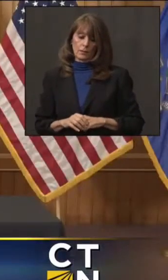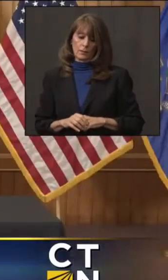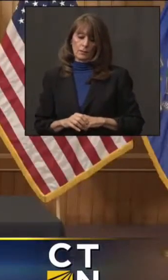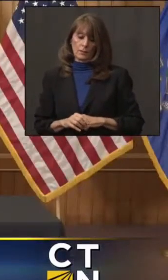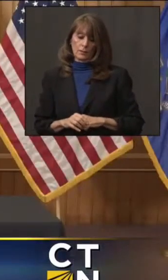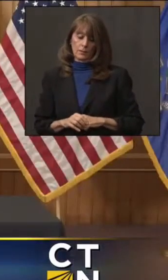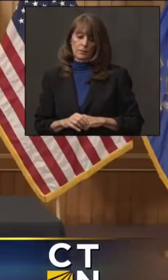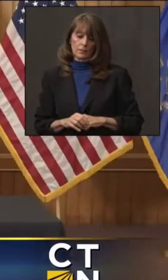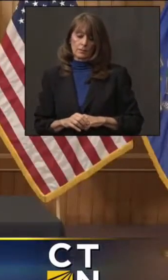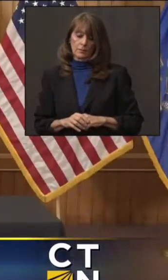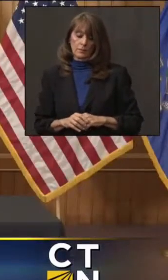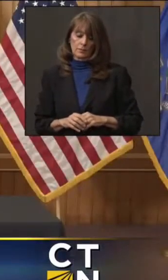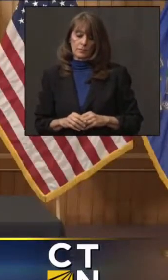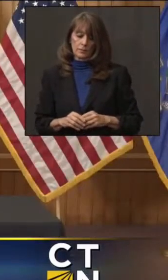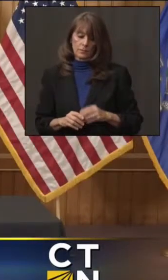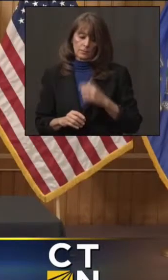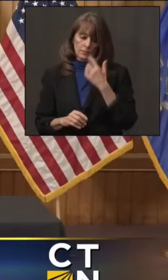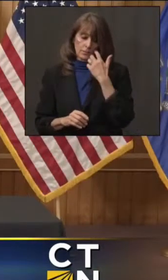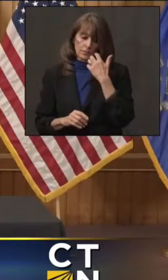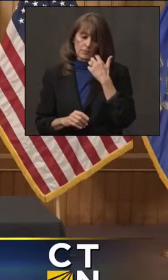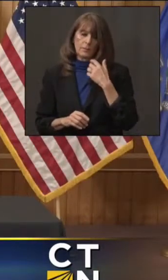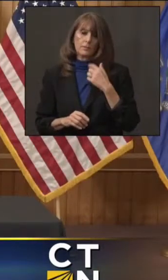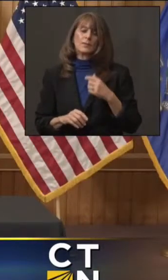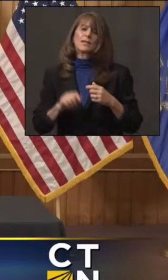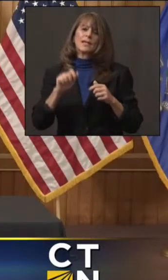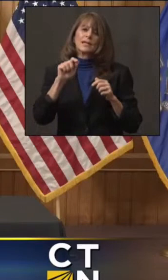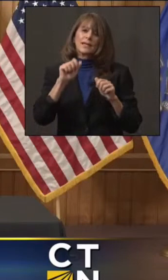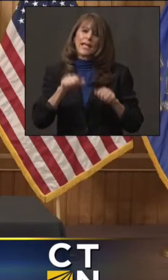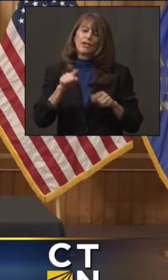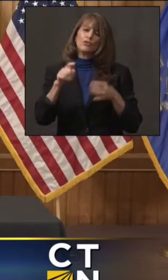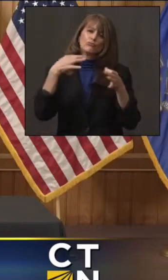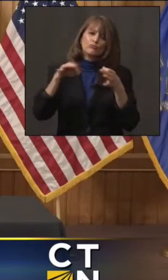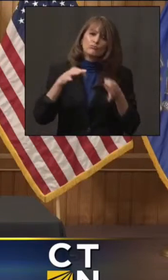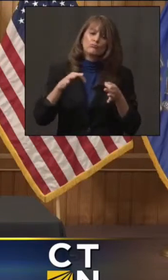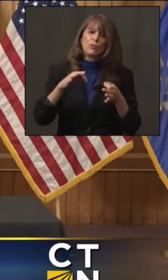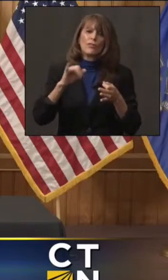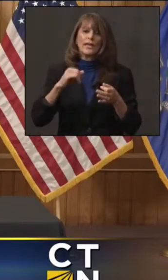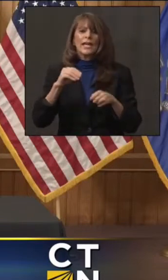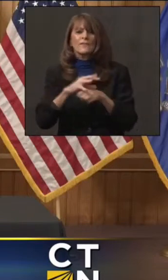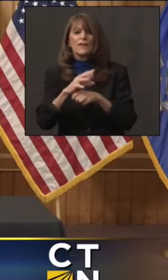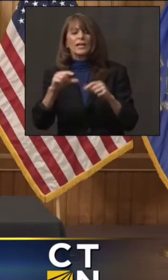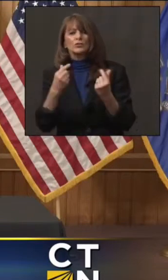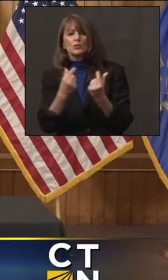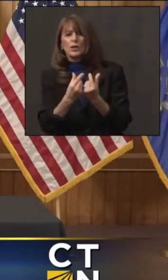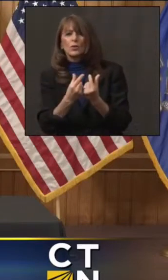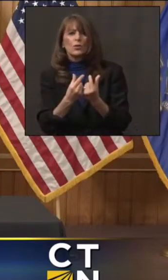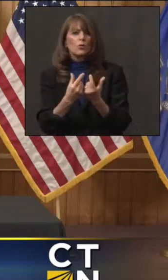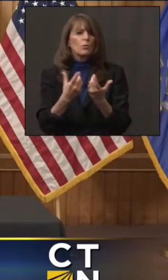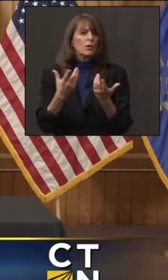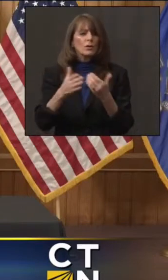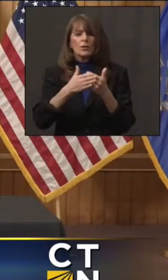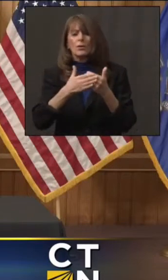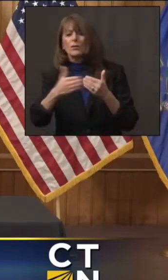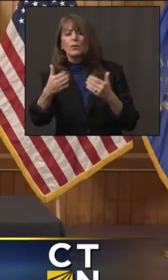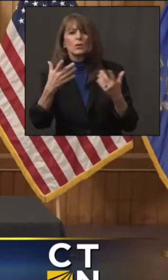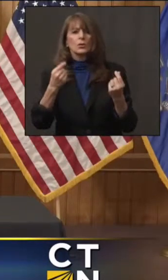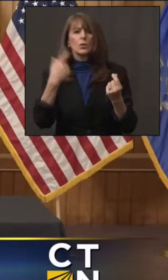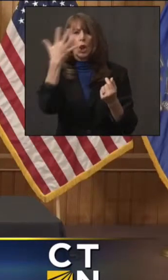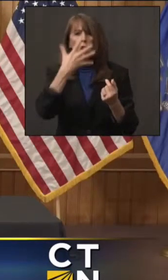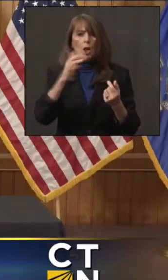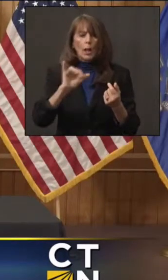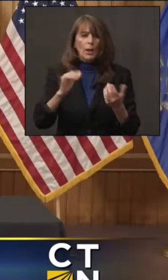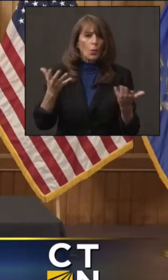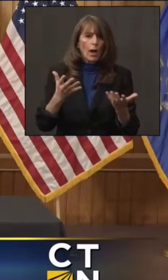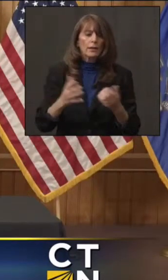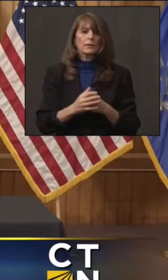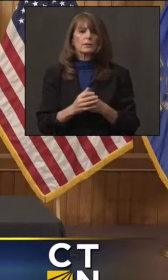to me a bit about how the advisory group will be working going forward? Because my understanding was that the group was